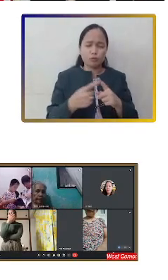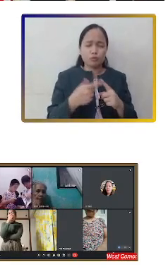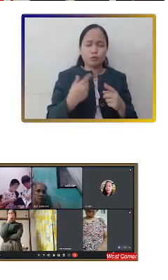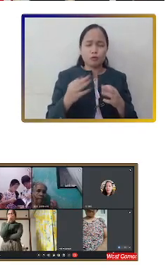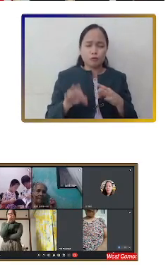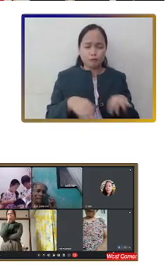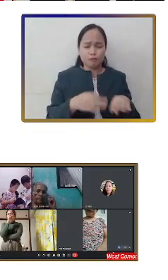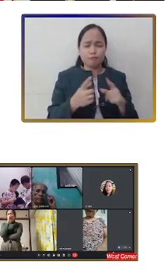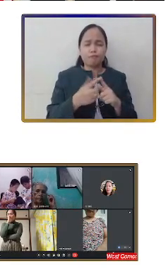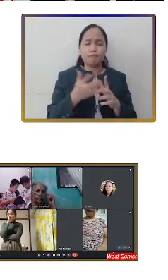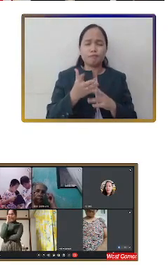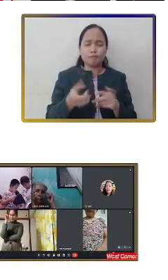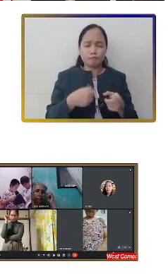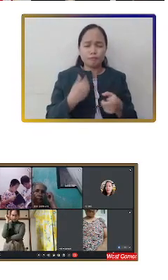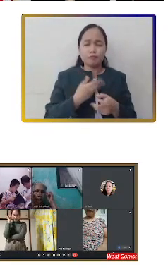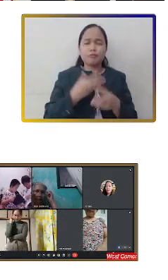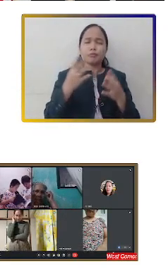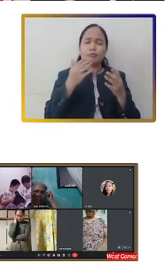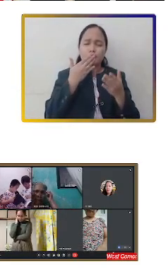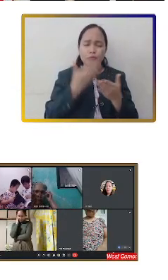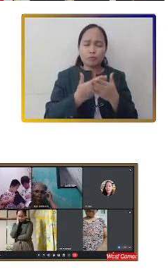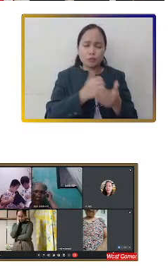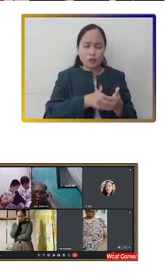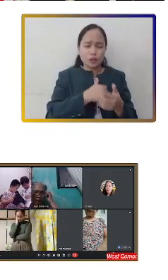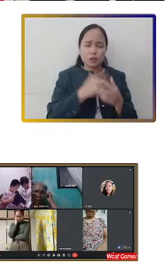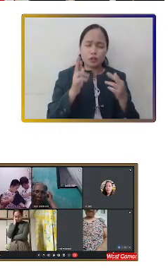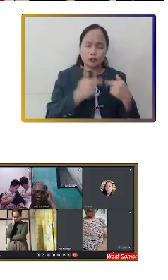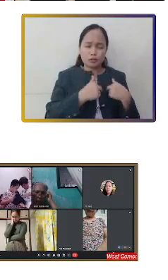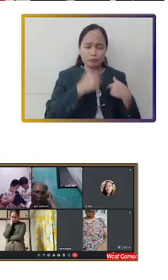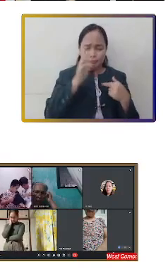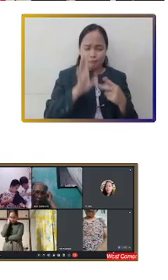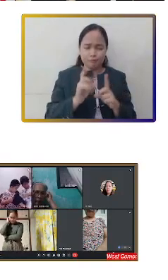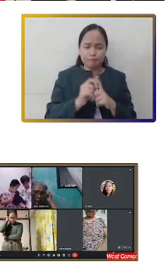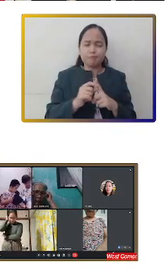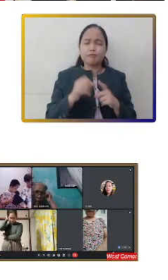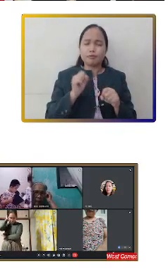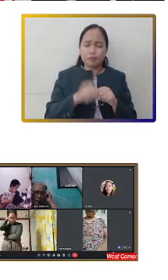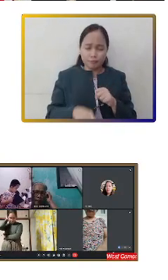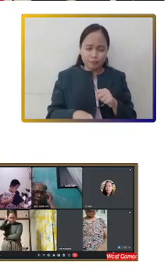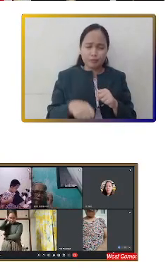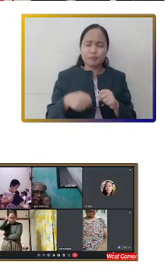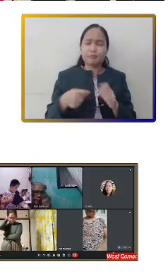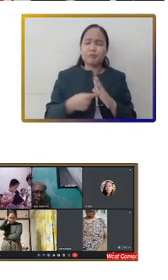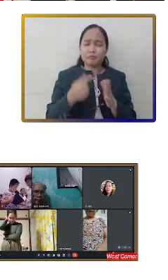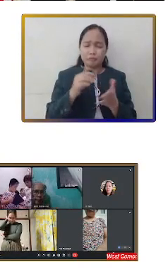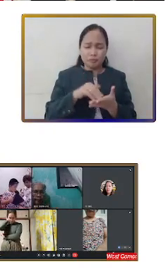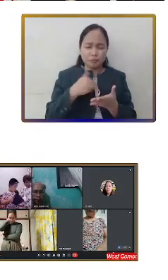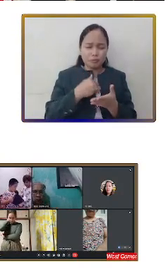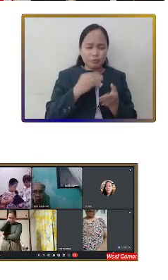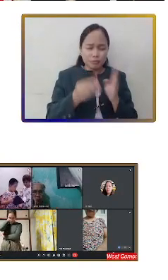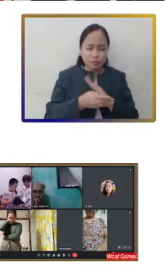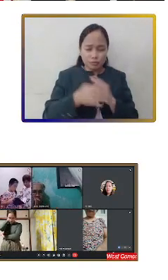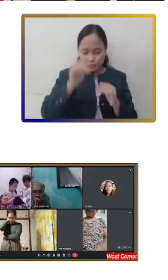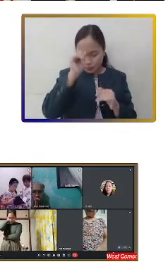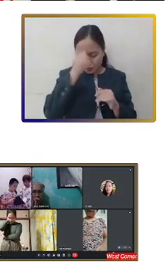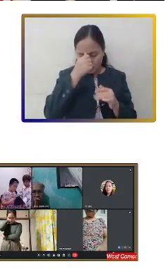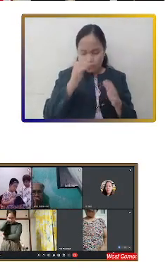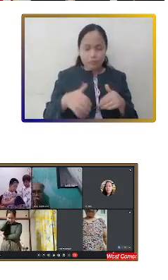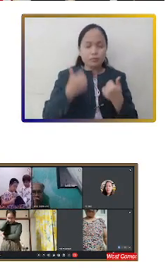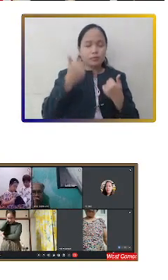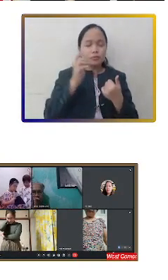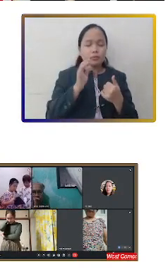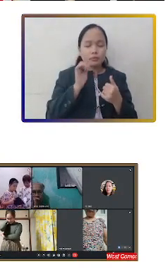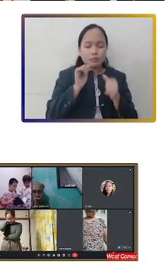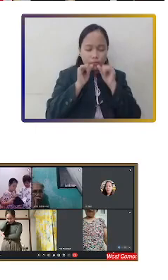Give us all the right attitude to receive your message, O God, so that we will be once again reminded how blessed we are to